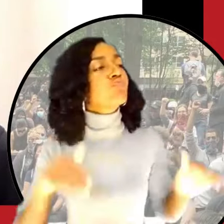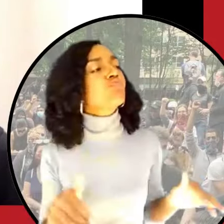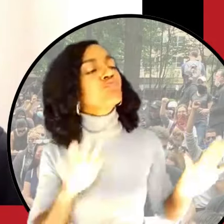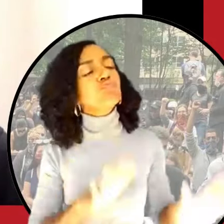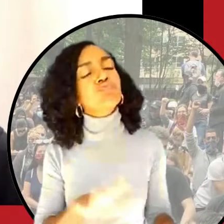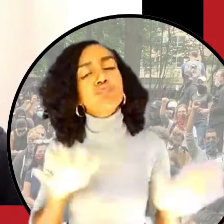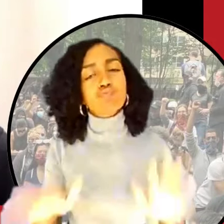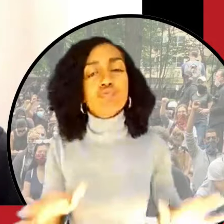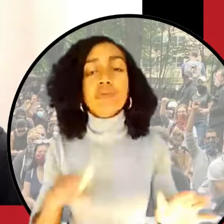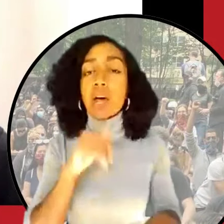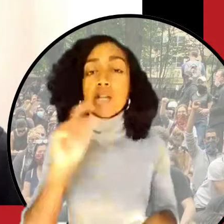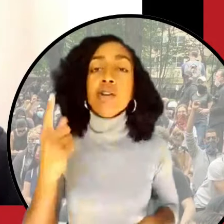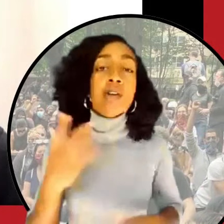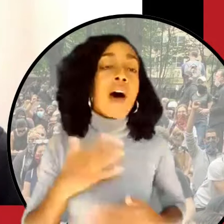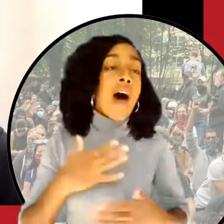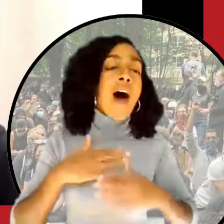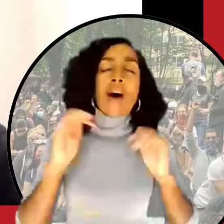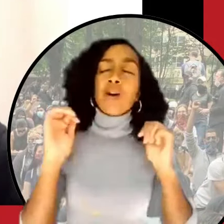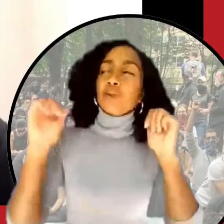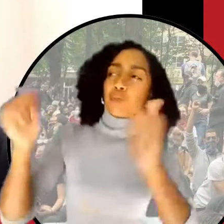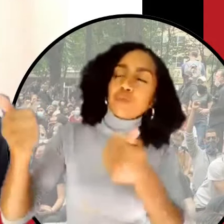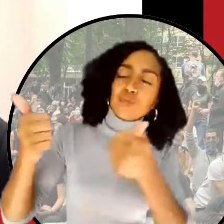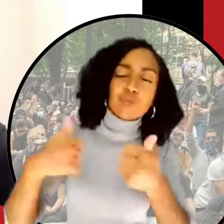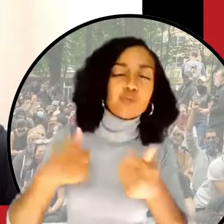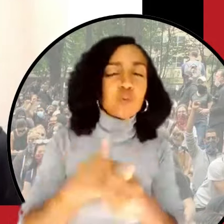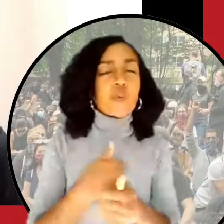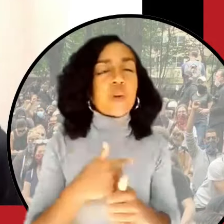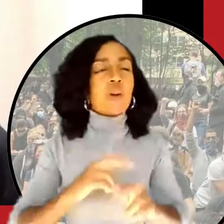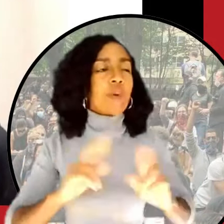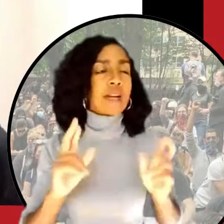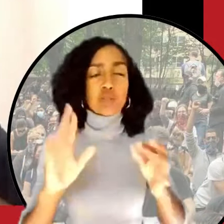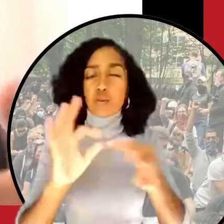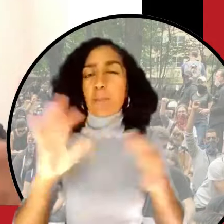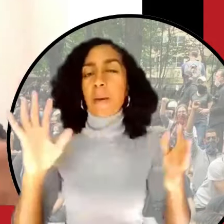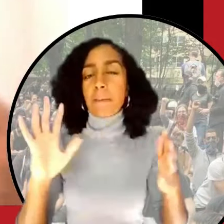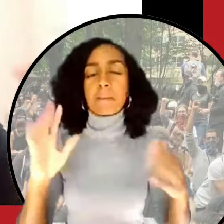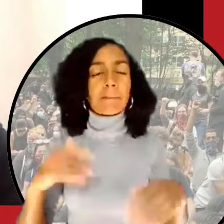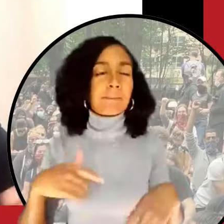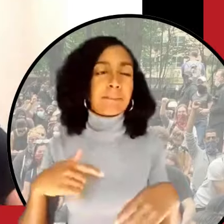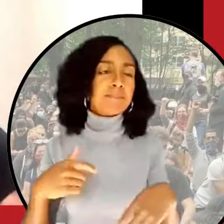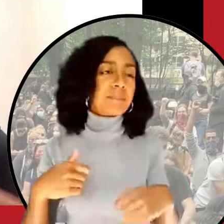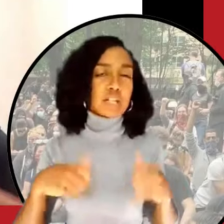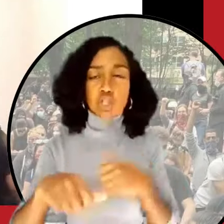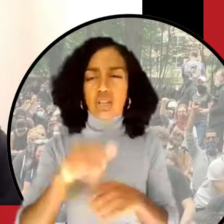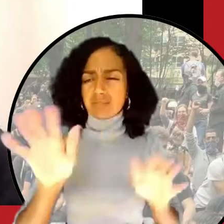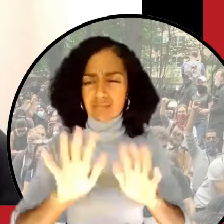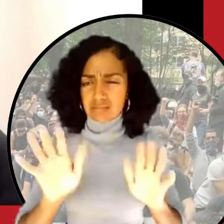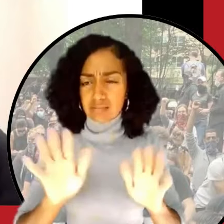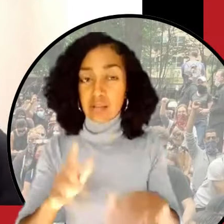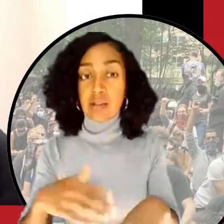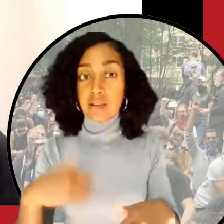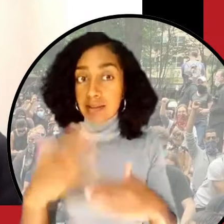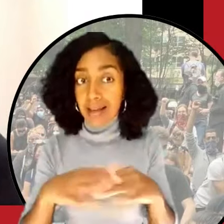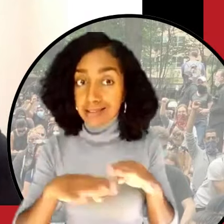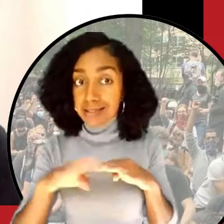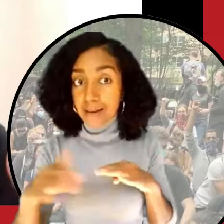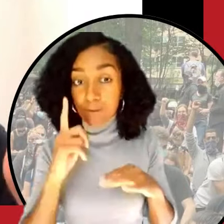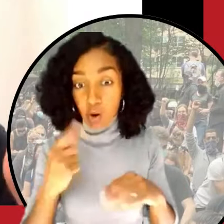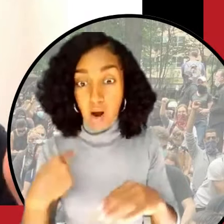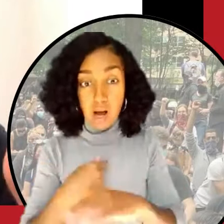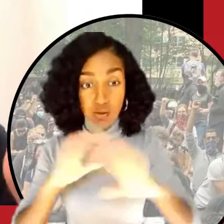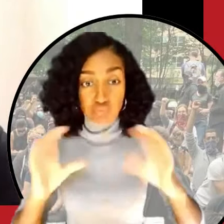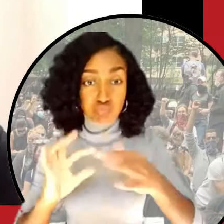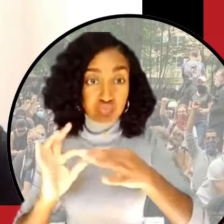relief and hang up our united front. And so the next step for the United Front is to continue to build